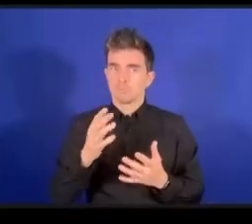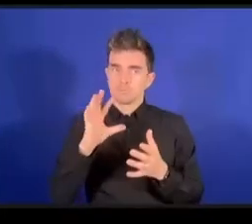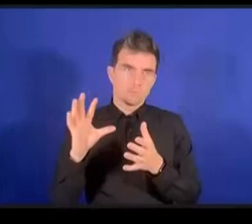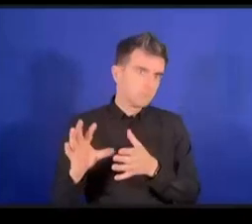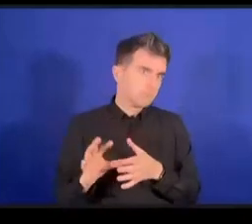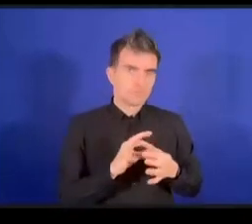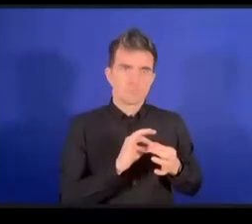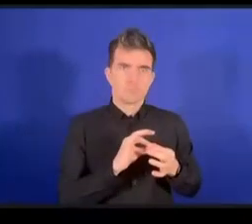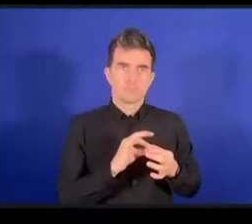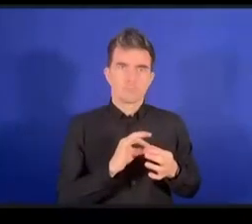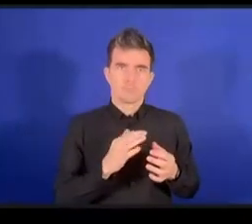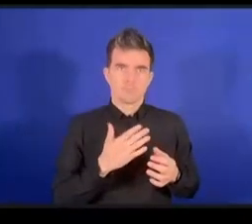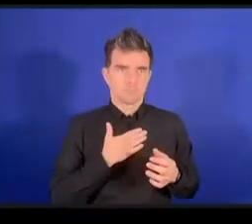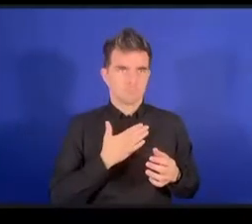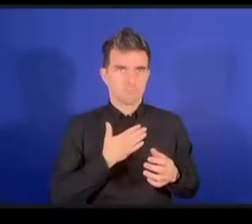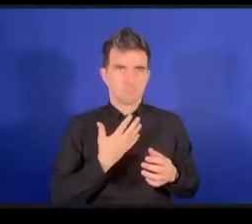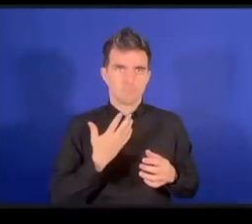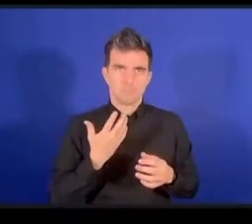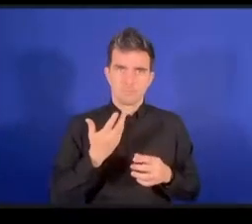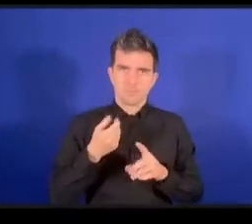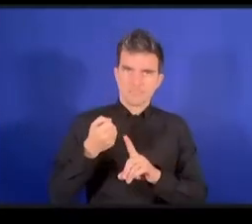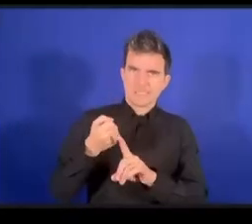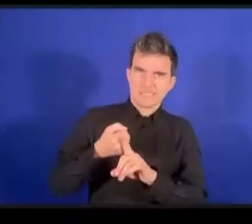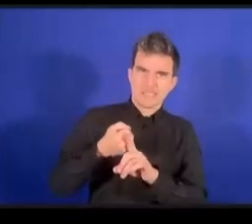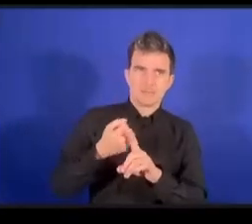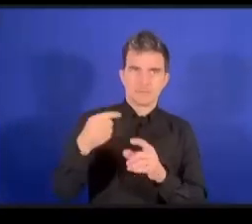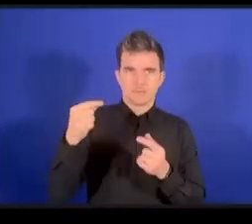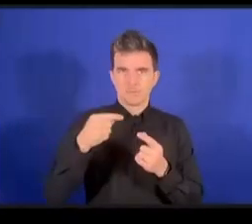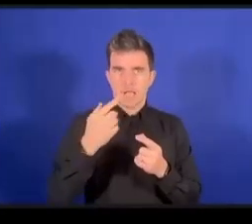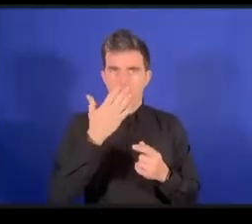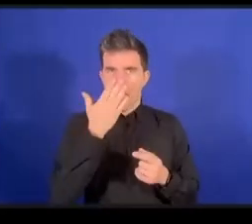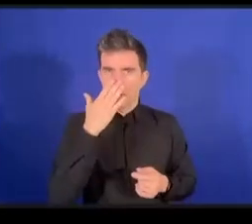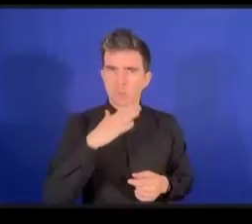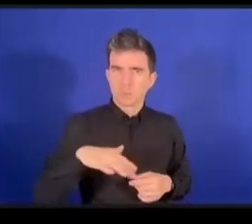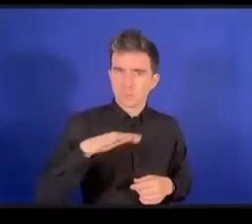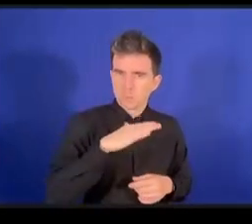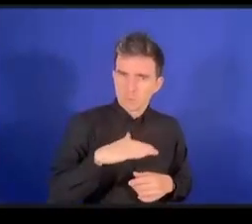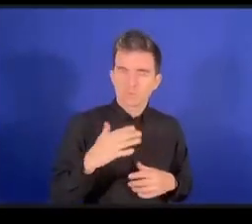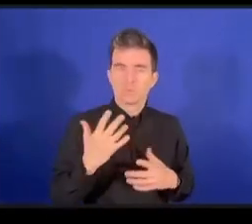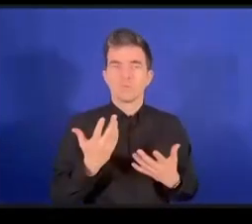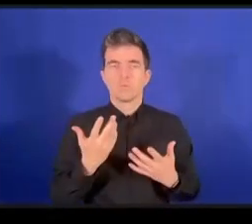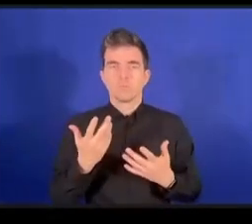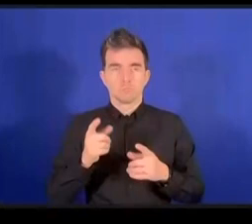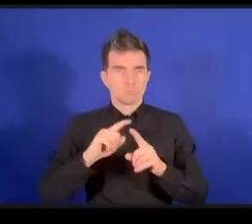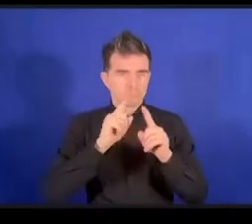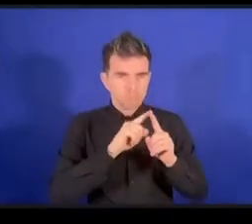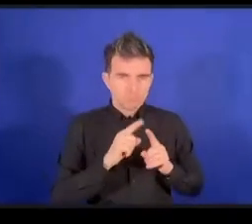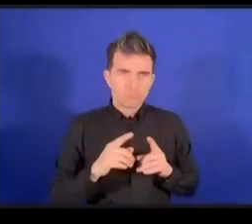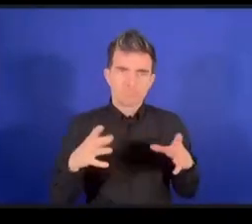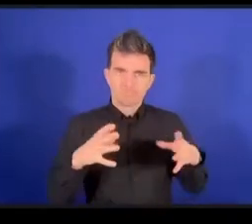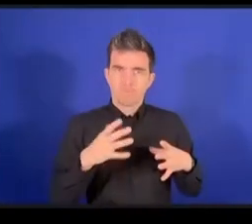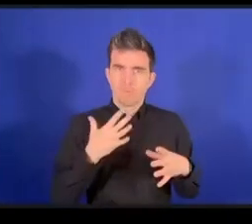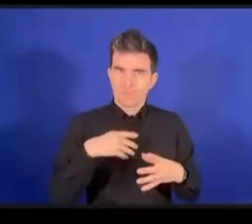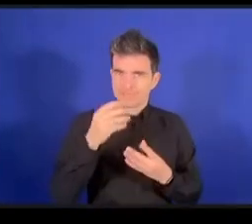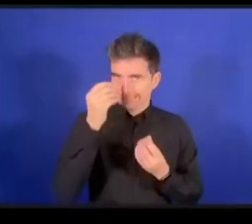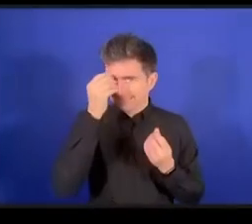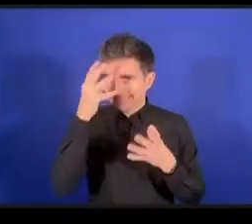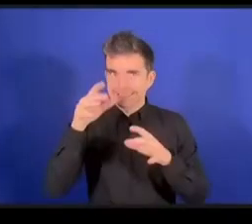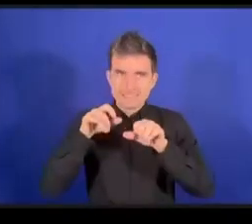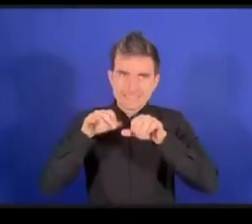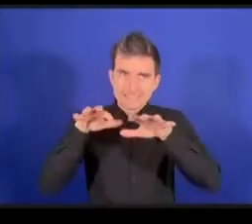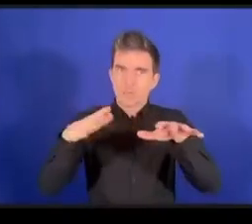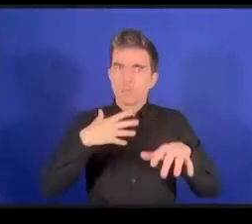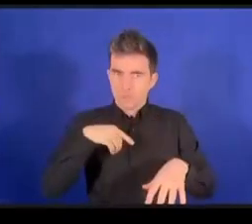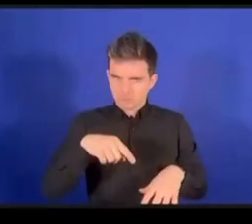multi-stakeholder message will get through to industry. And further, one can foresee that, for example, as the GDC